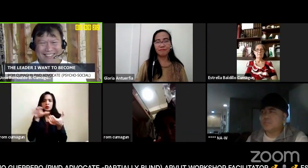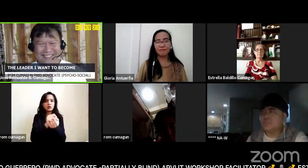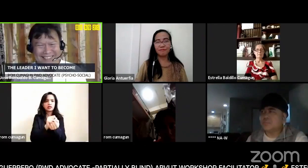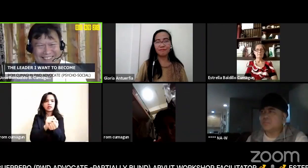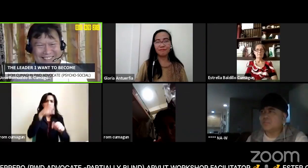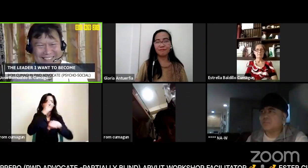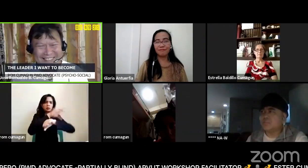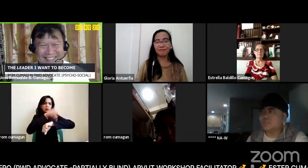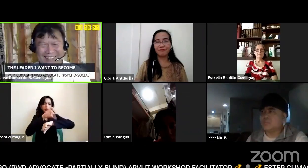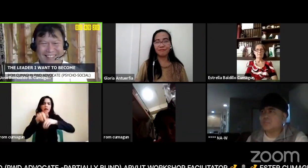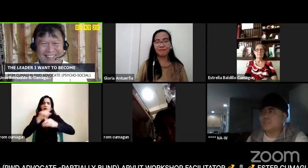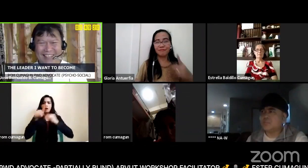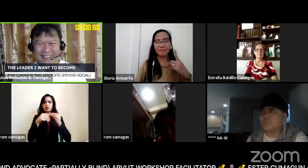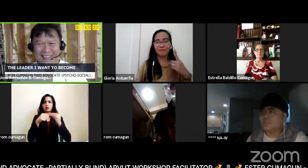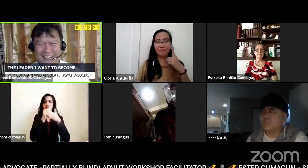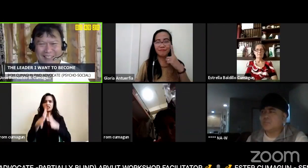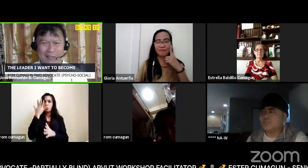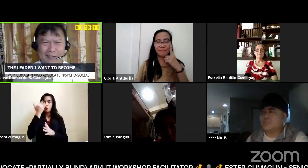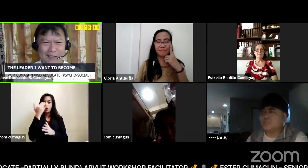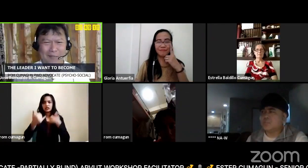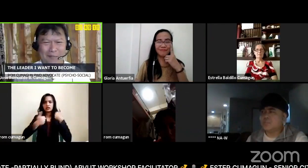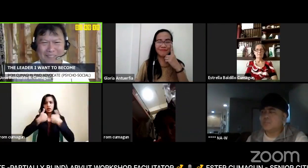competition?